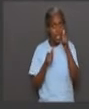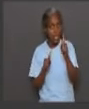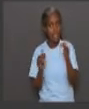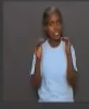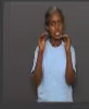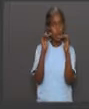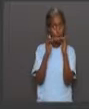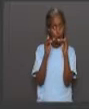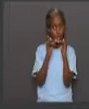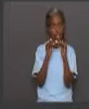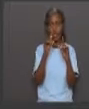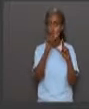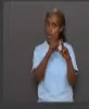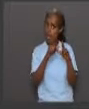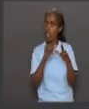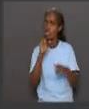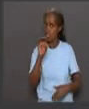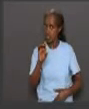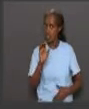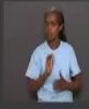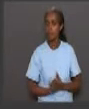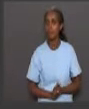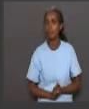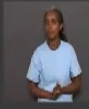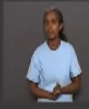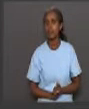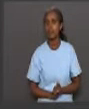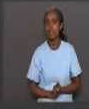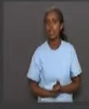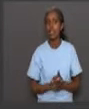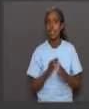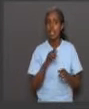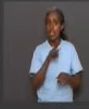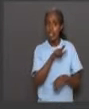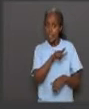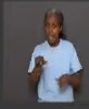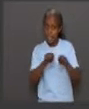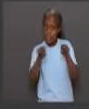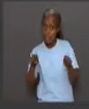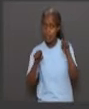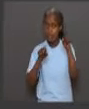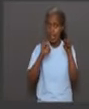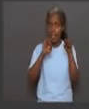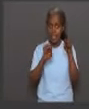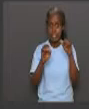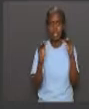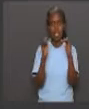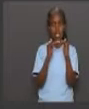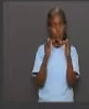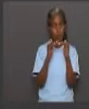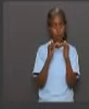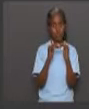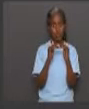is congruent to angle C. Line segment AE is